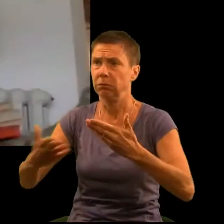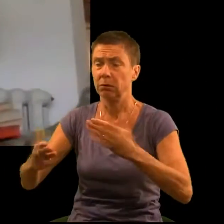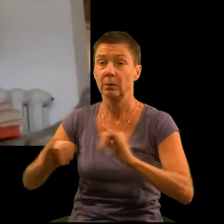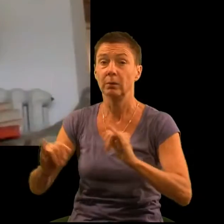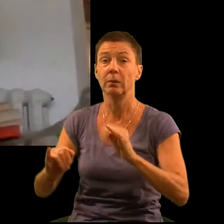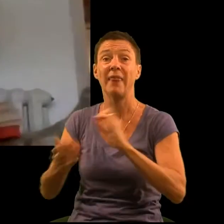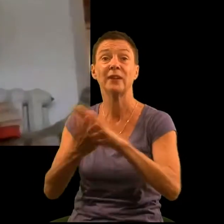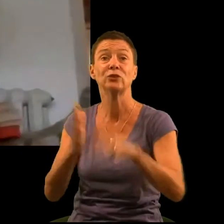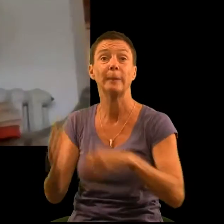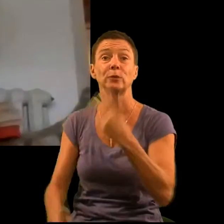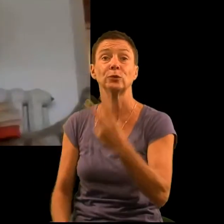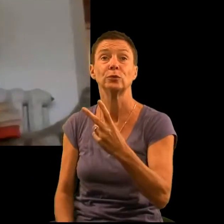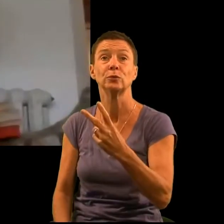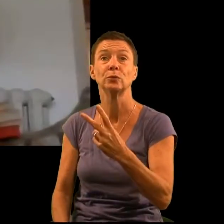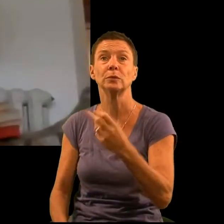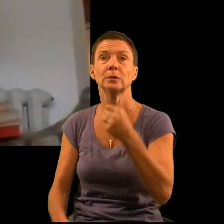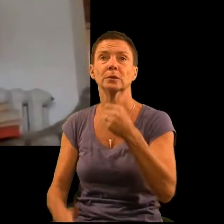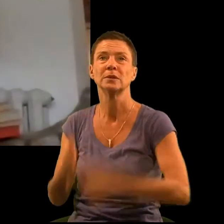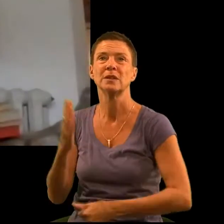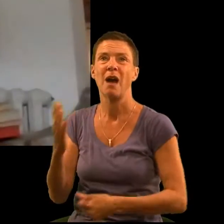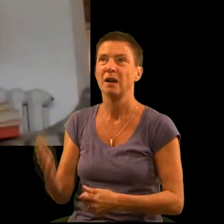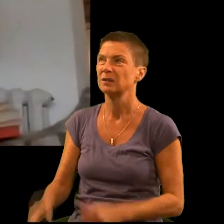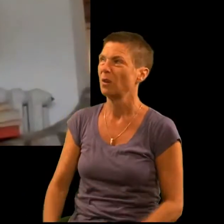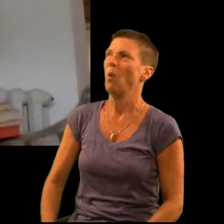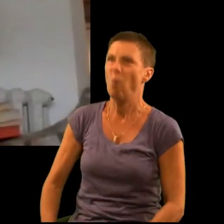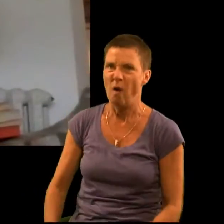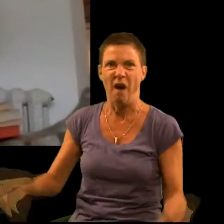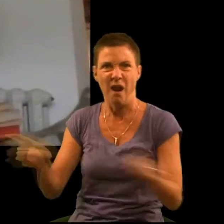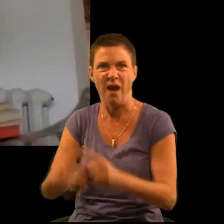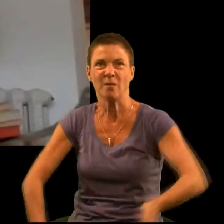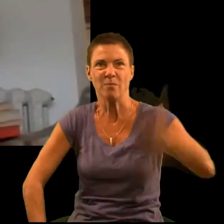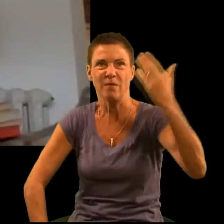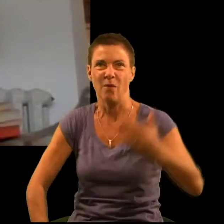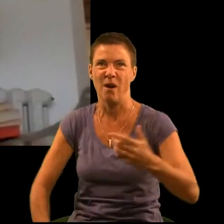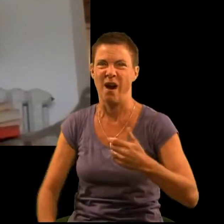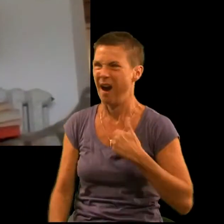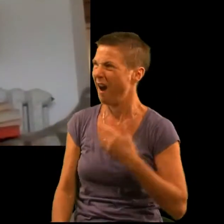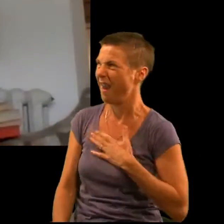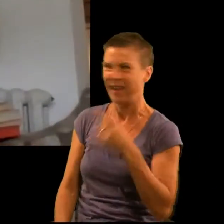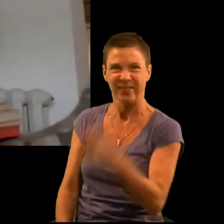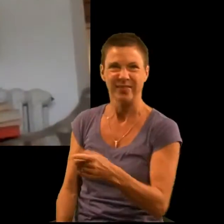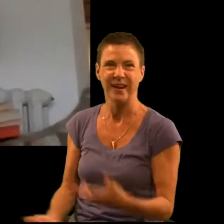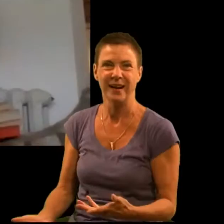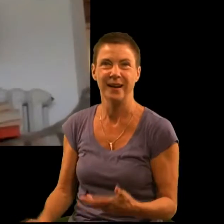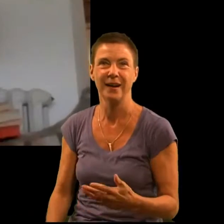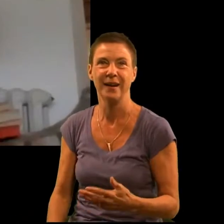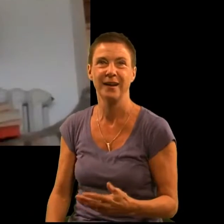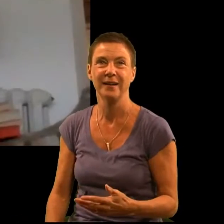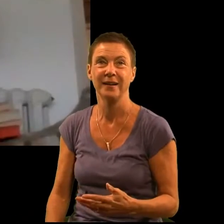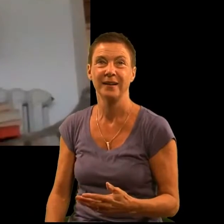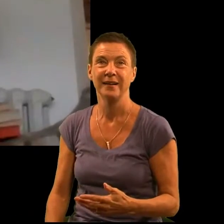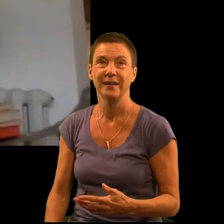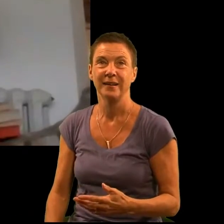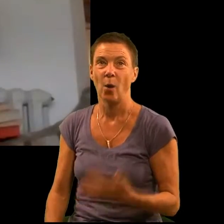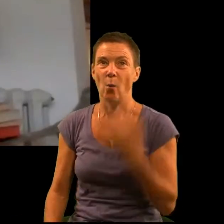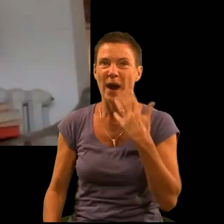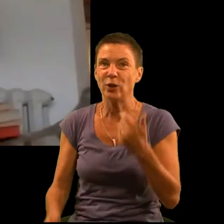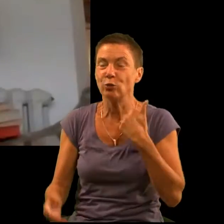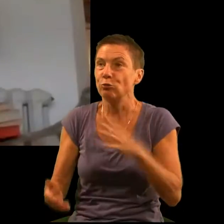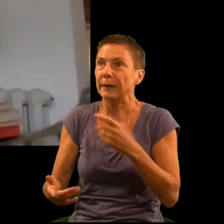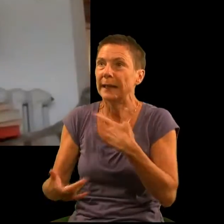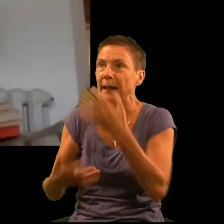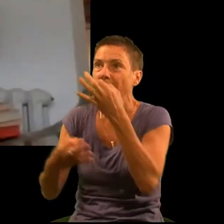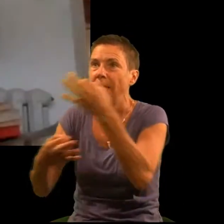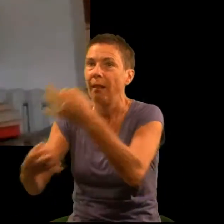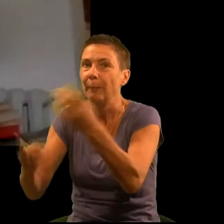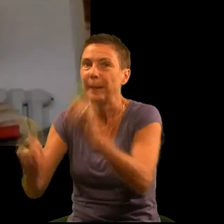begins 4 hours earlier, because I really like that when you leave people in